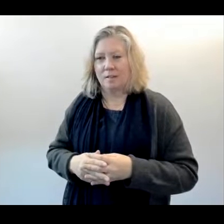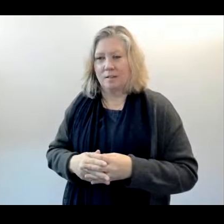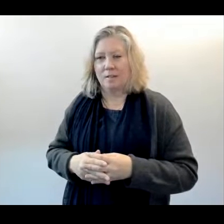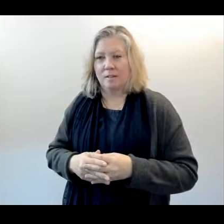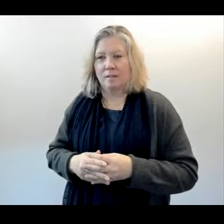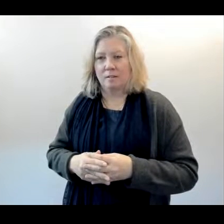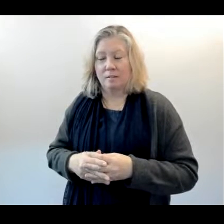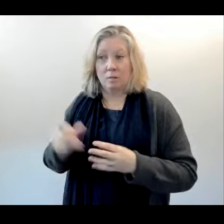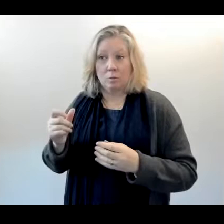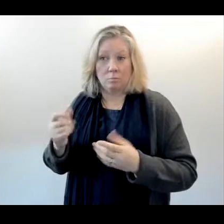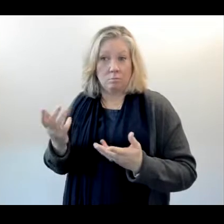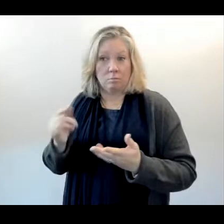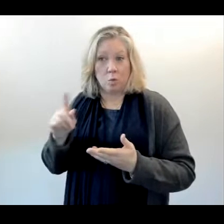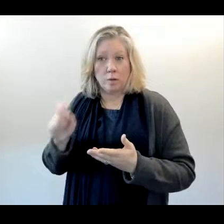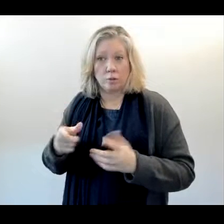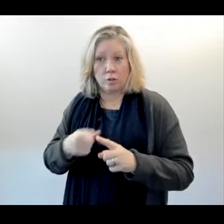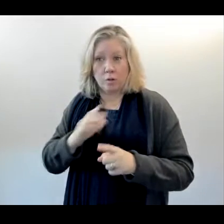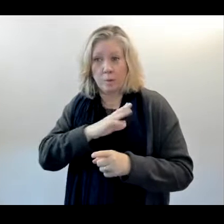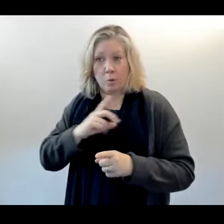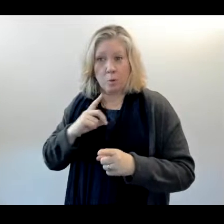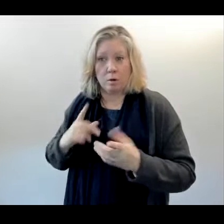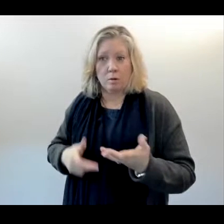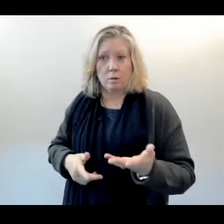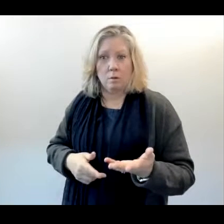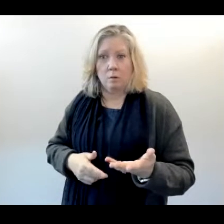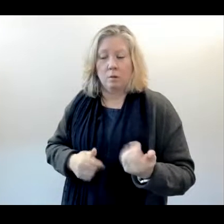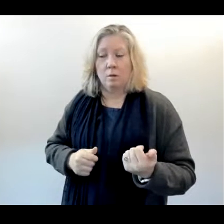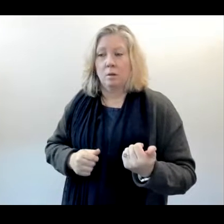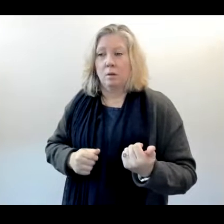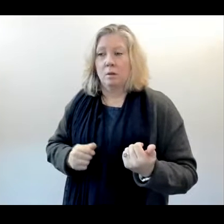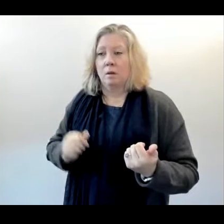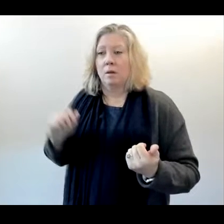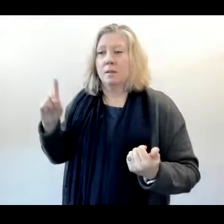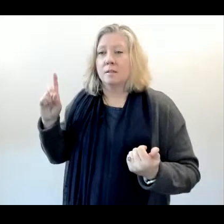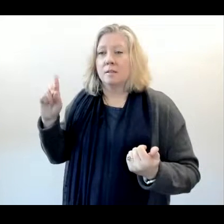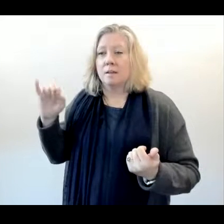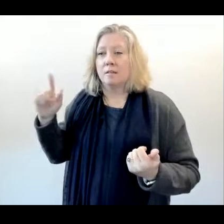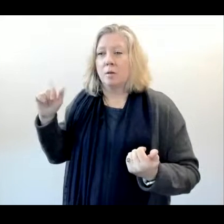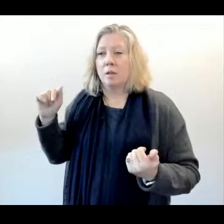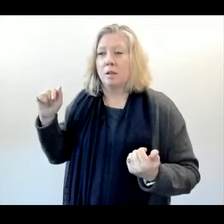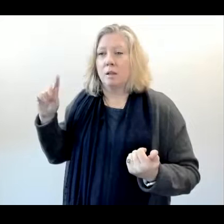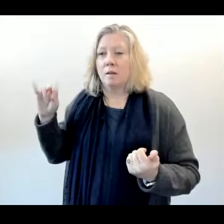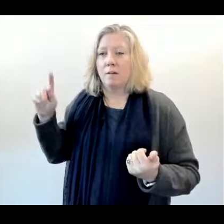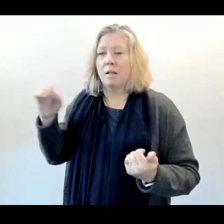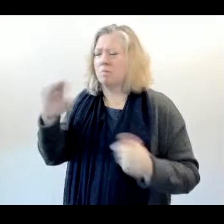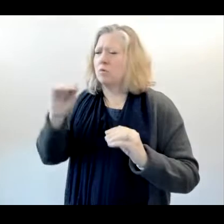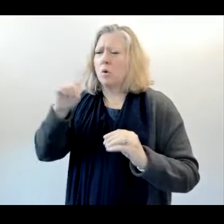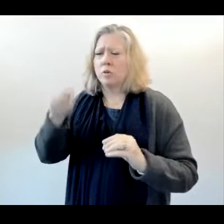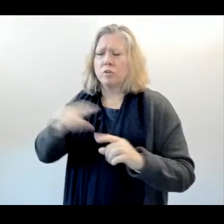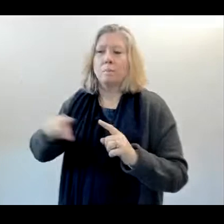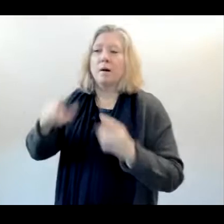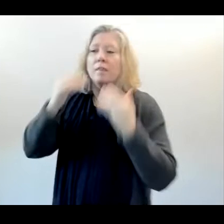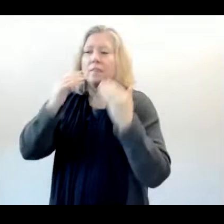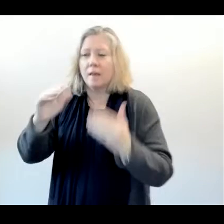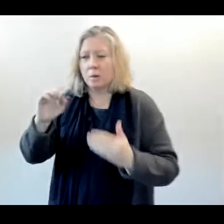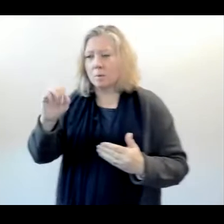I guess any questions from the board? Councilman, you came off mute. Yeah, thank you. No questions. First, I just want to thank Ms. Carter